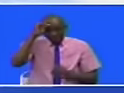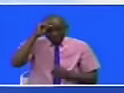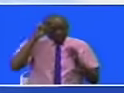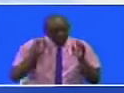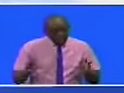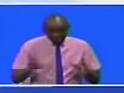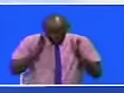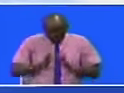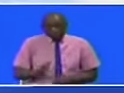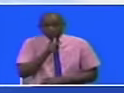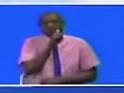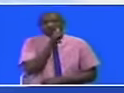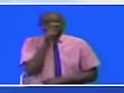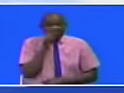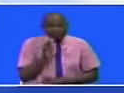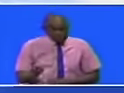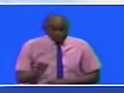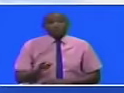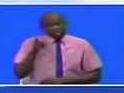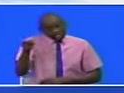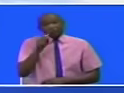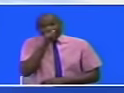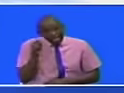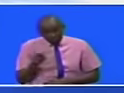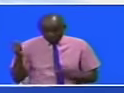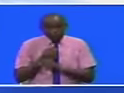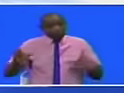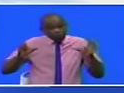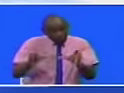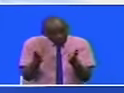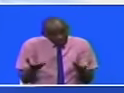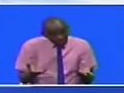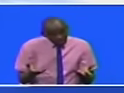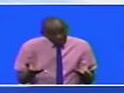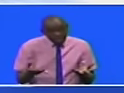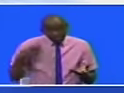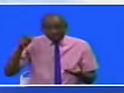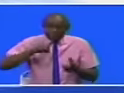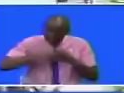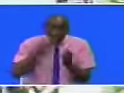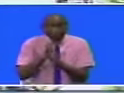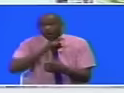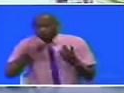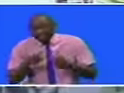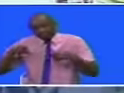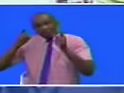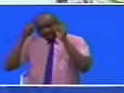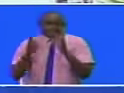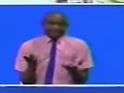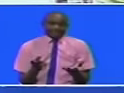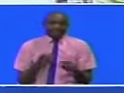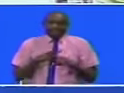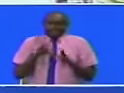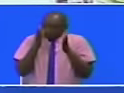ni ya mtu binafsi. Na mradi ya mtu binafsi huwezi kumlazimisha ataanza kufanya kazi lini. But the new